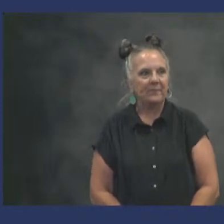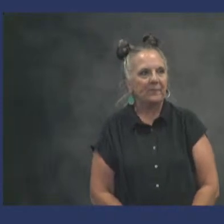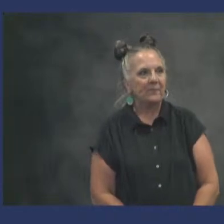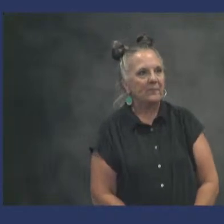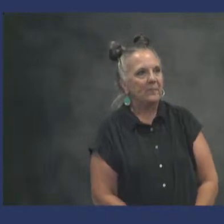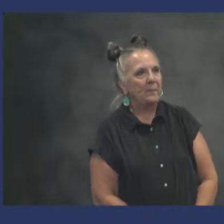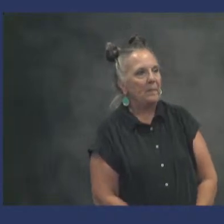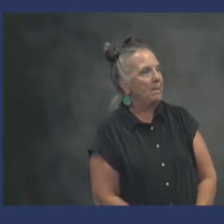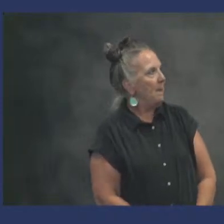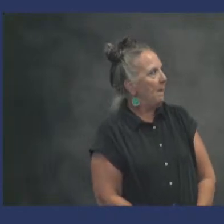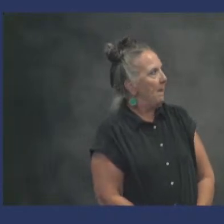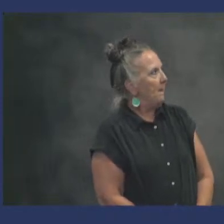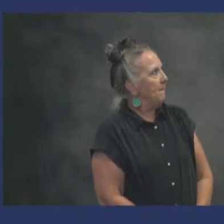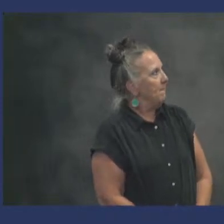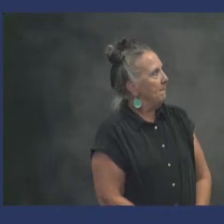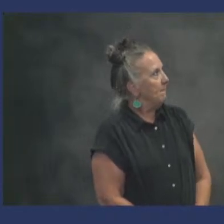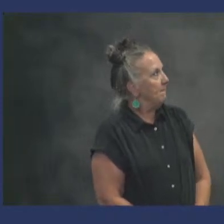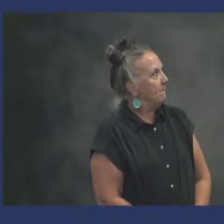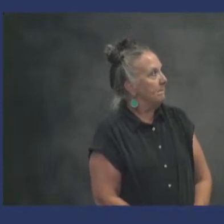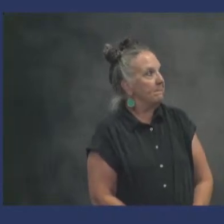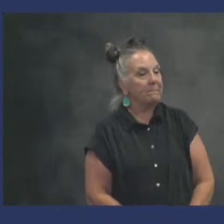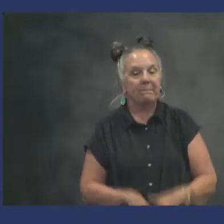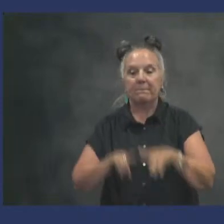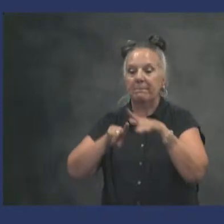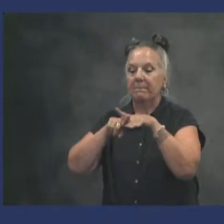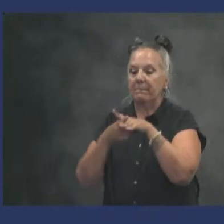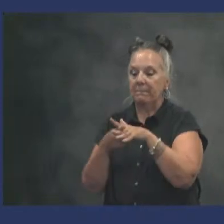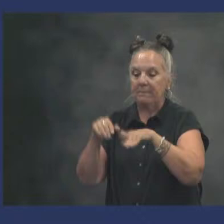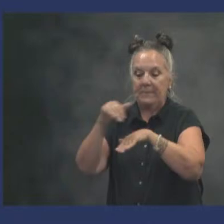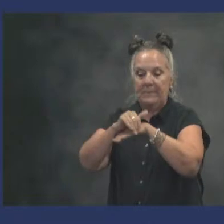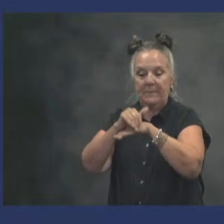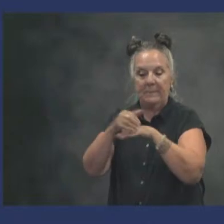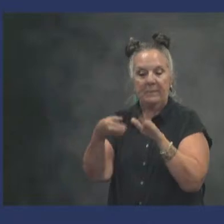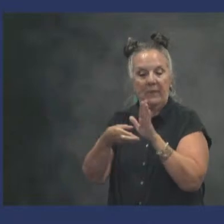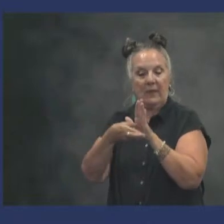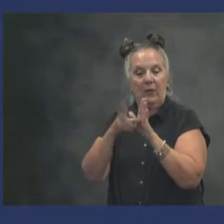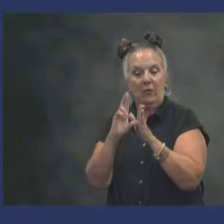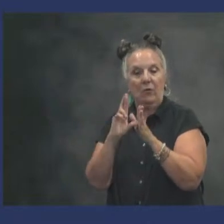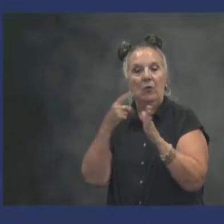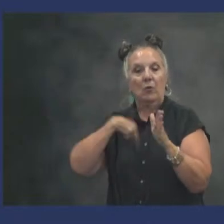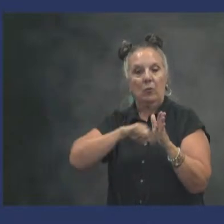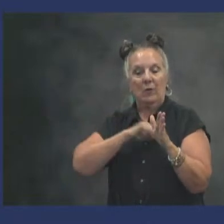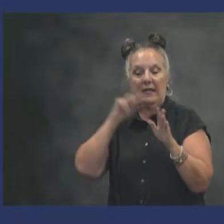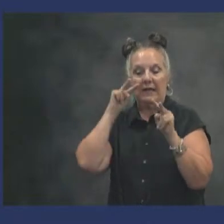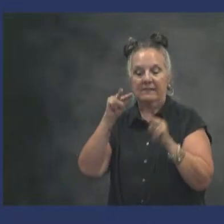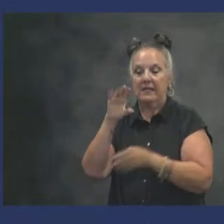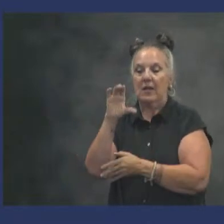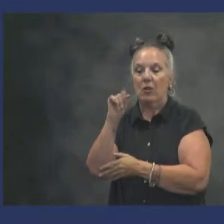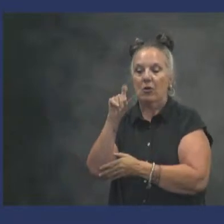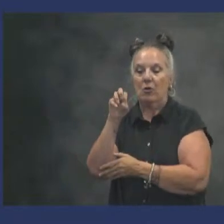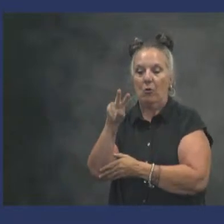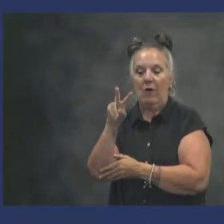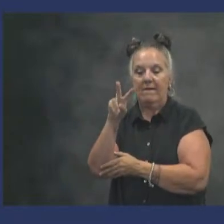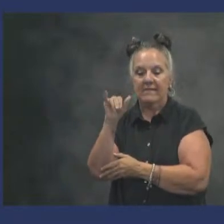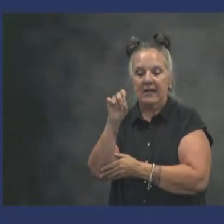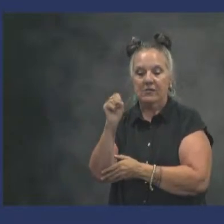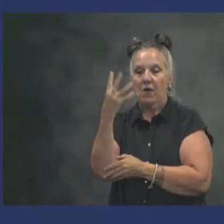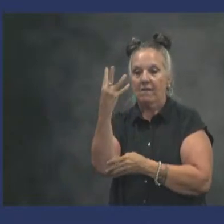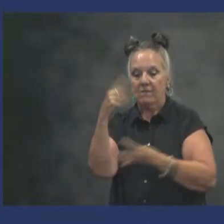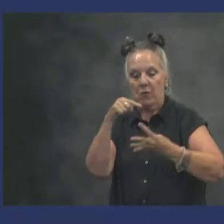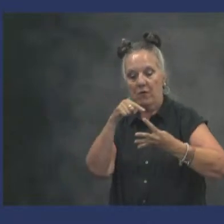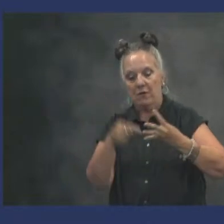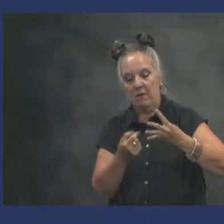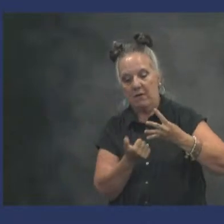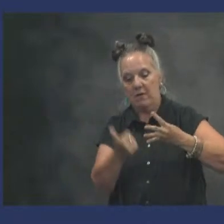To start tonight's review, we have seen the revised vision and mission and core values along with our 4 priority